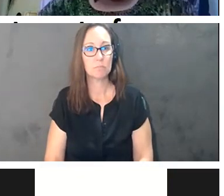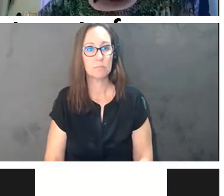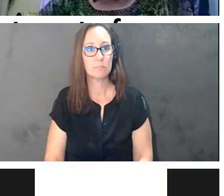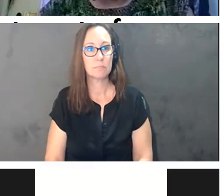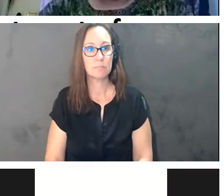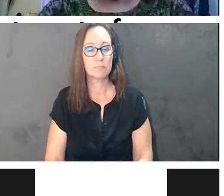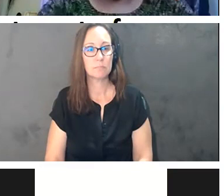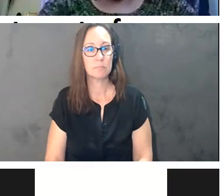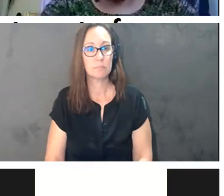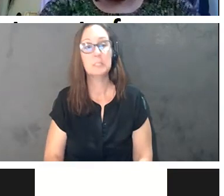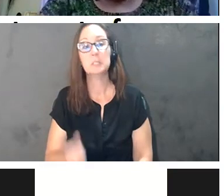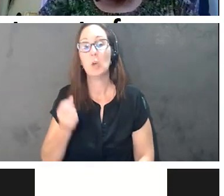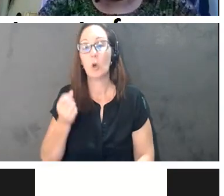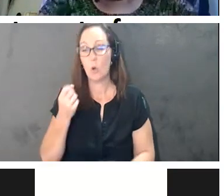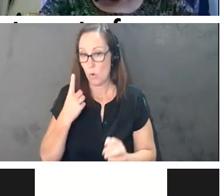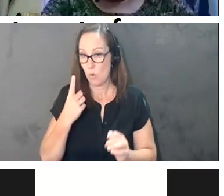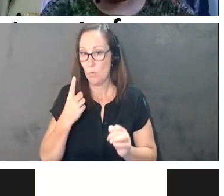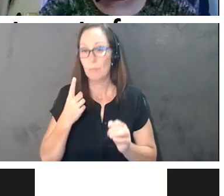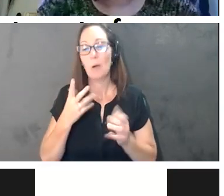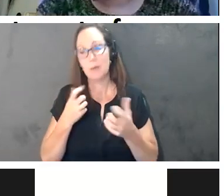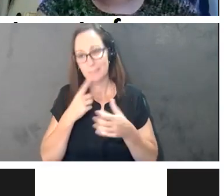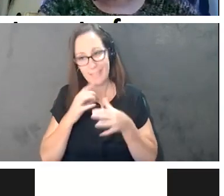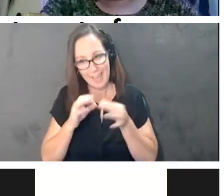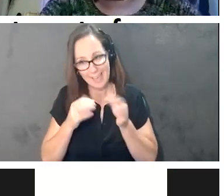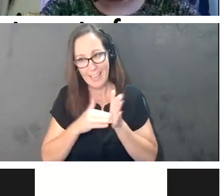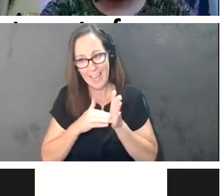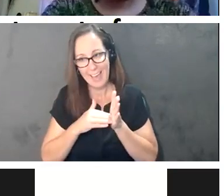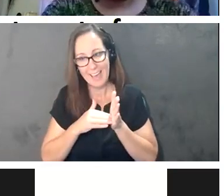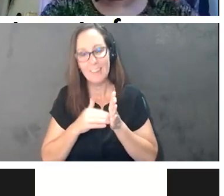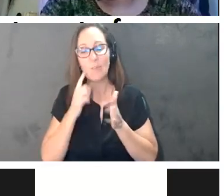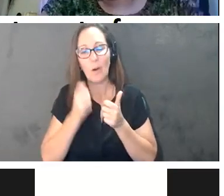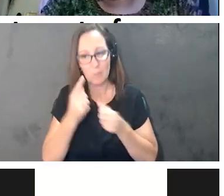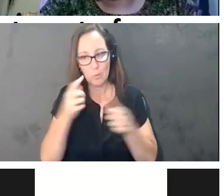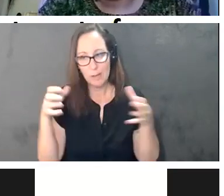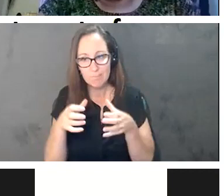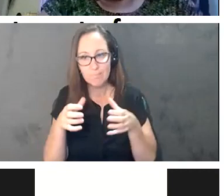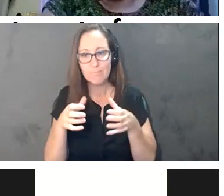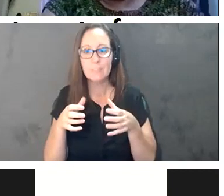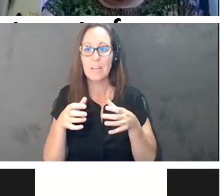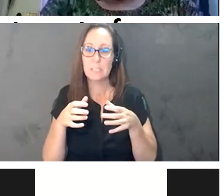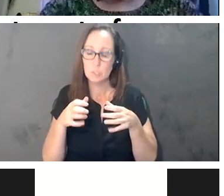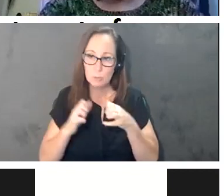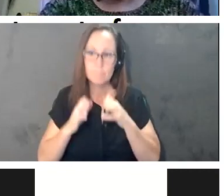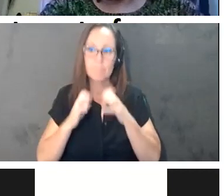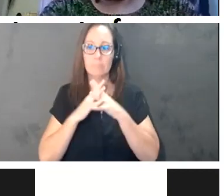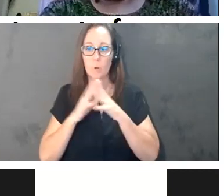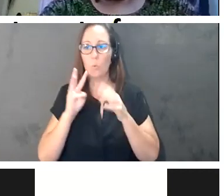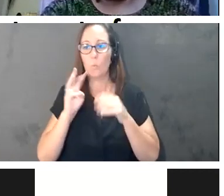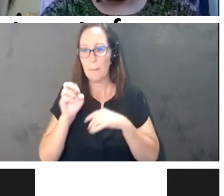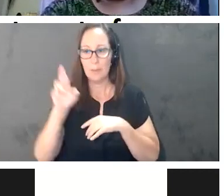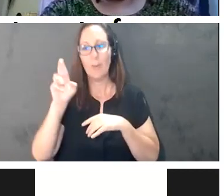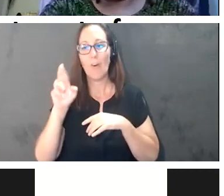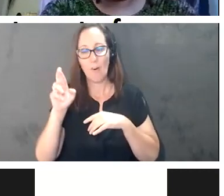And so once again, on behalf of everyone that was able to come together and put this webinar in